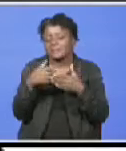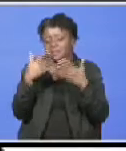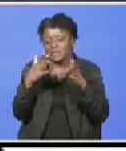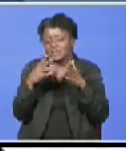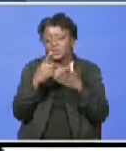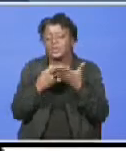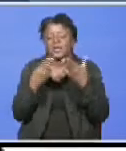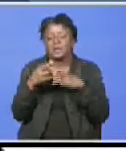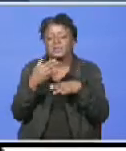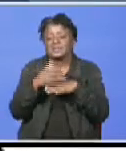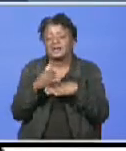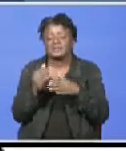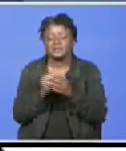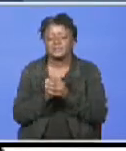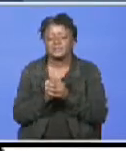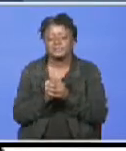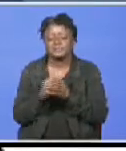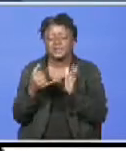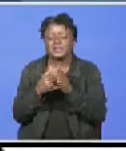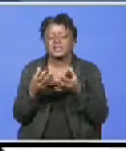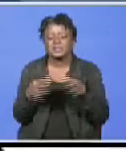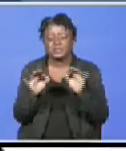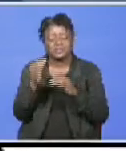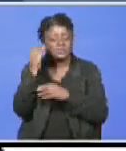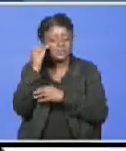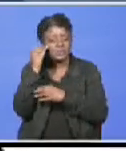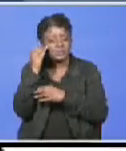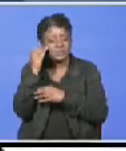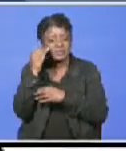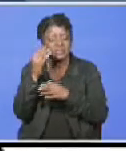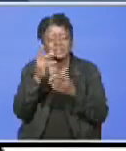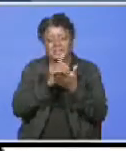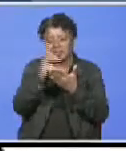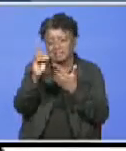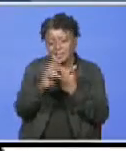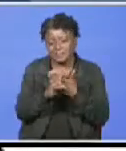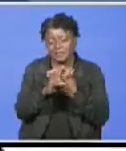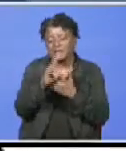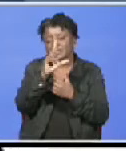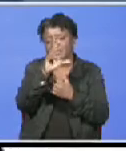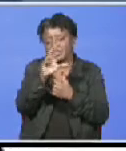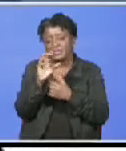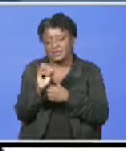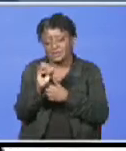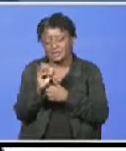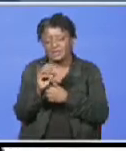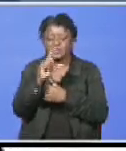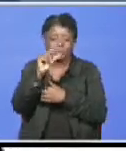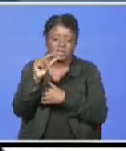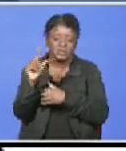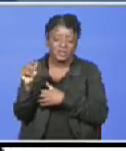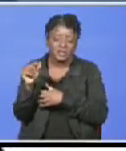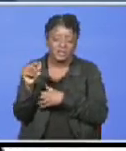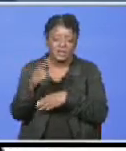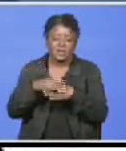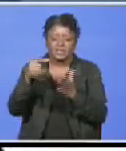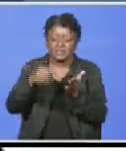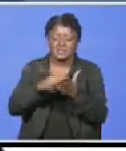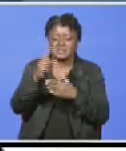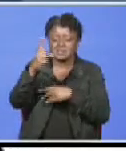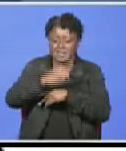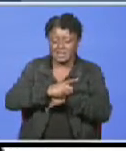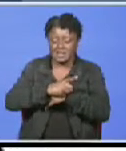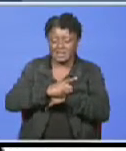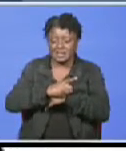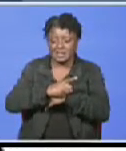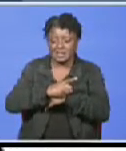Well, the important dates to note are December 30th, 2020. On this date, so from today until